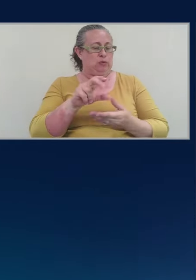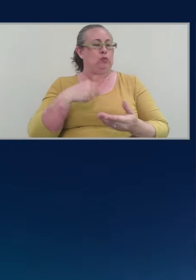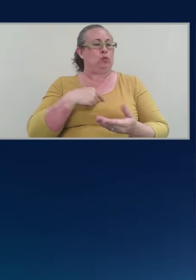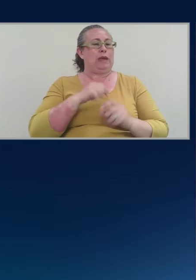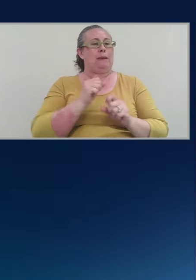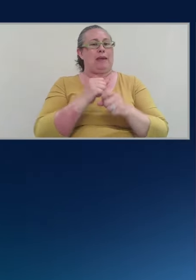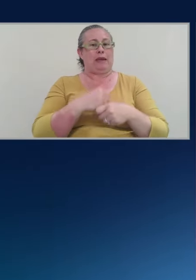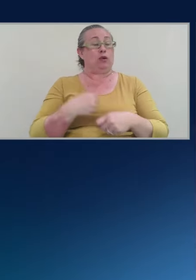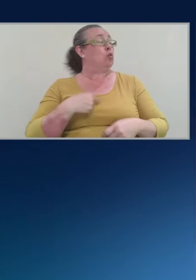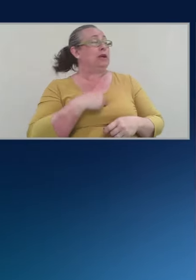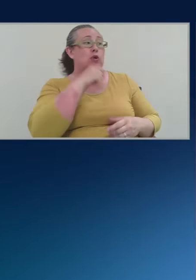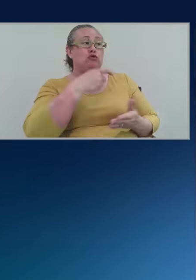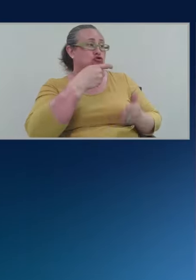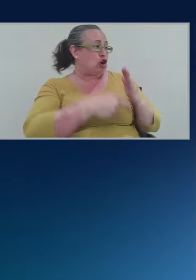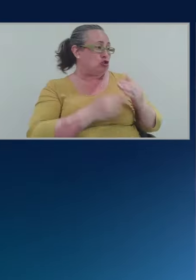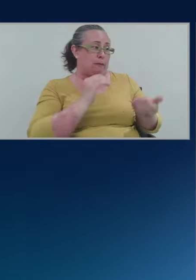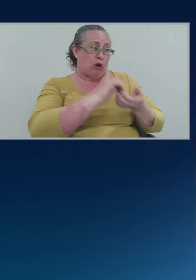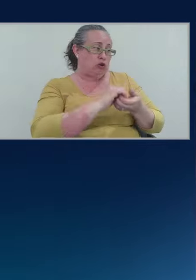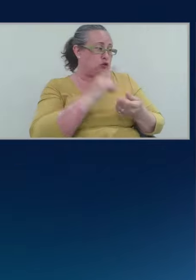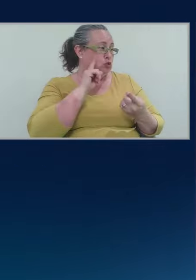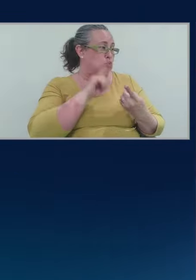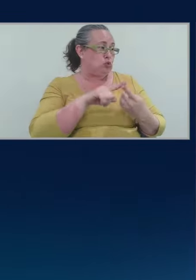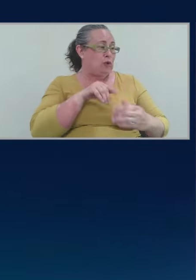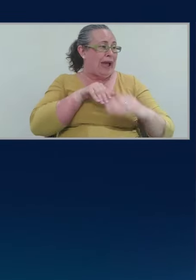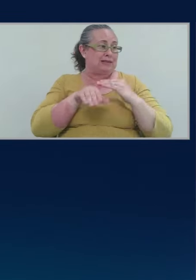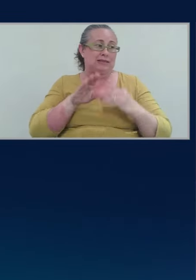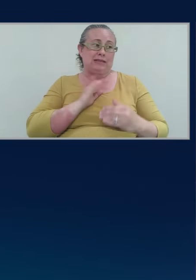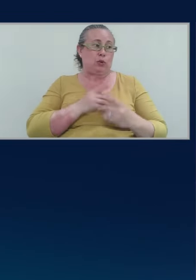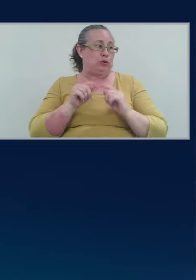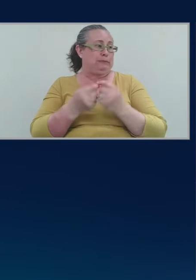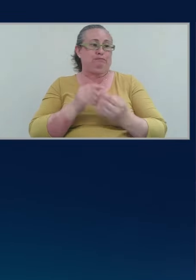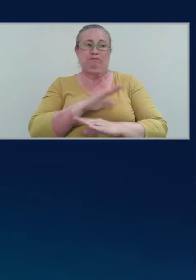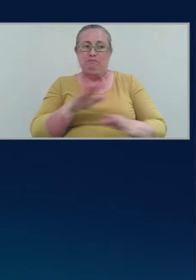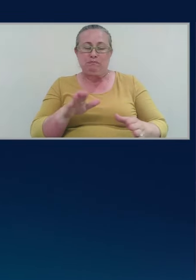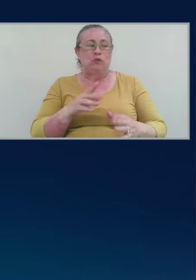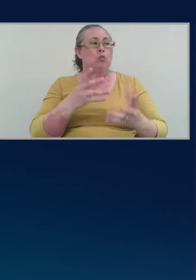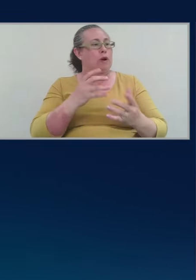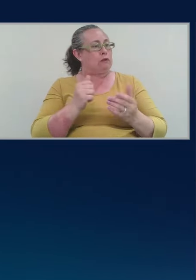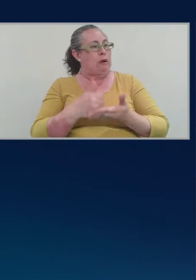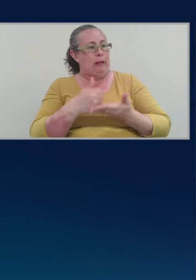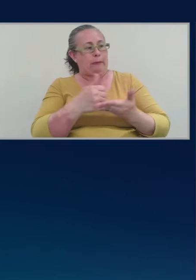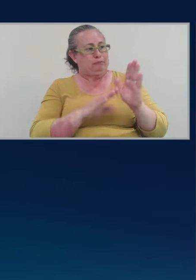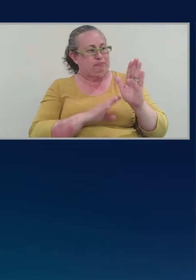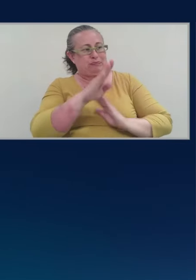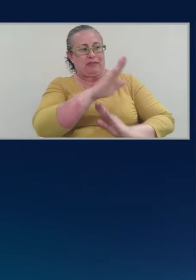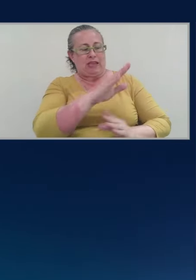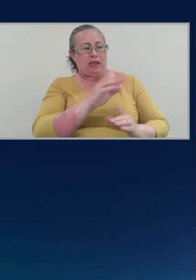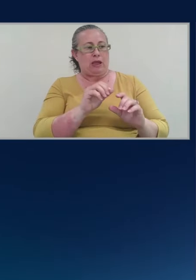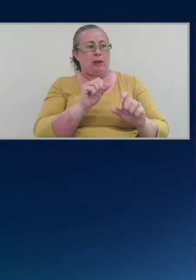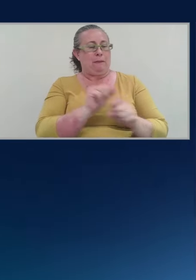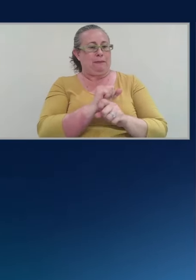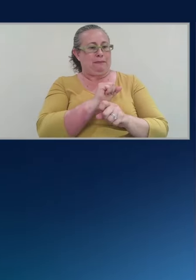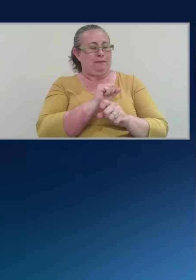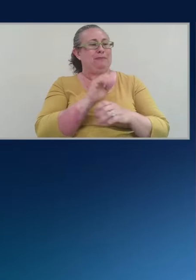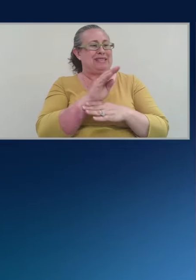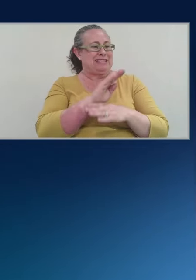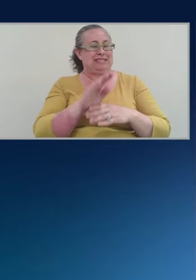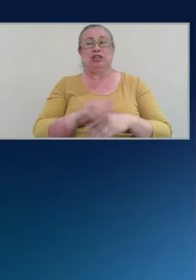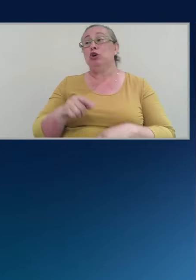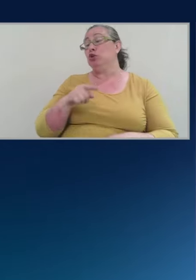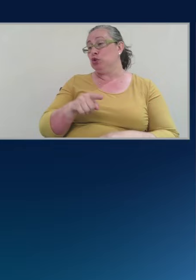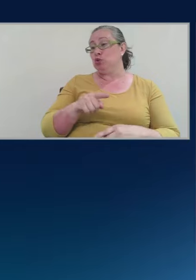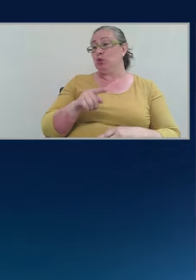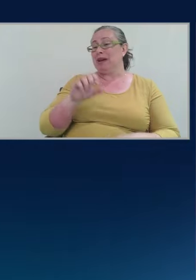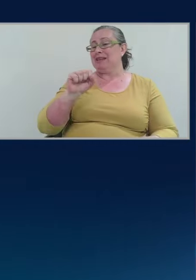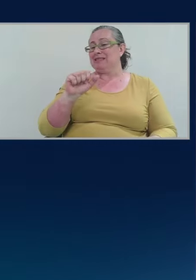charge our partners for access to our team. We want to help them accelerate their business. They can get sassy fasty. Exactly. Okay. It helps them kind of with